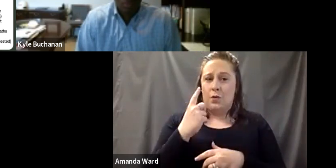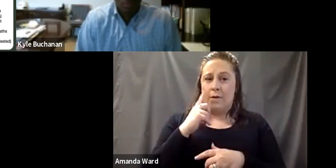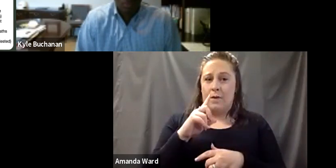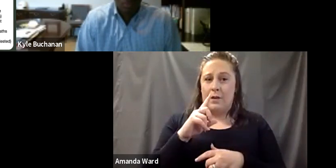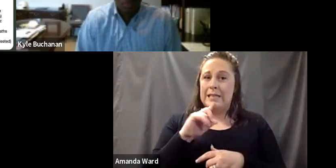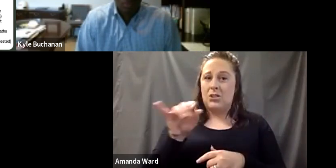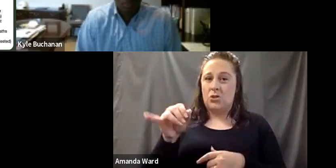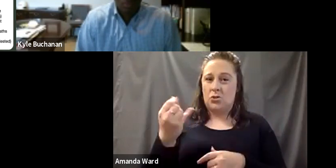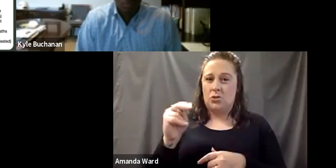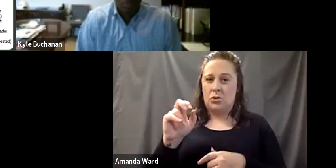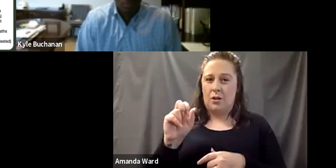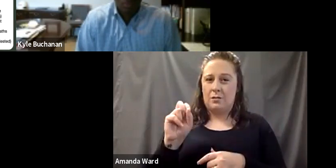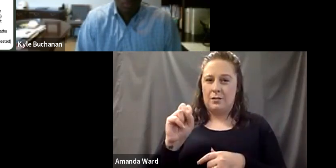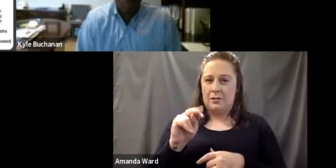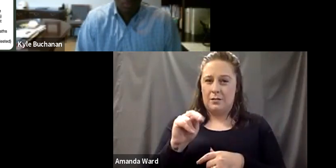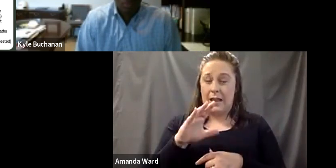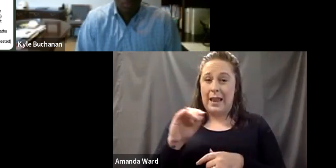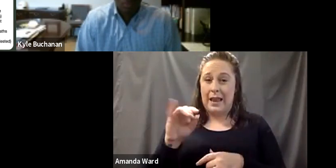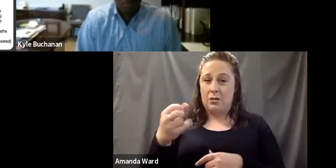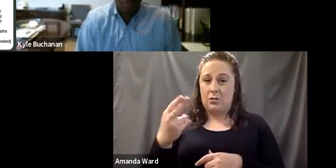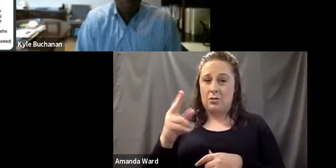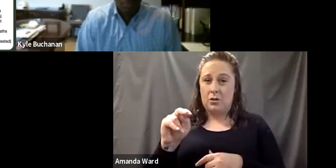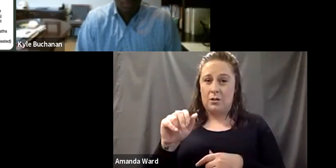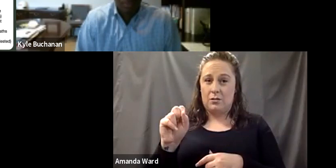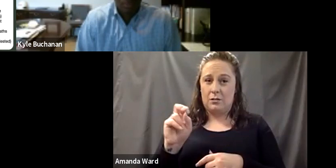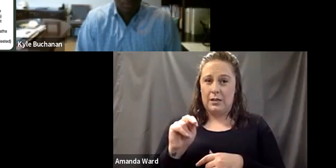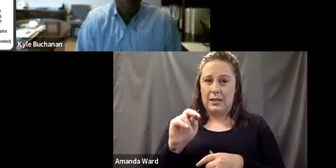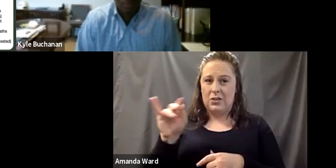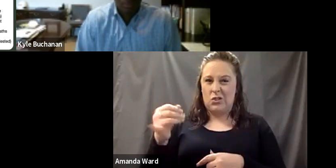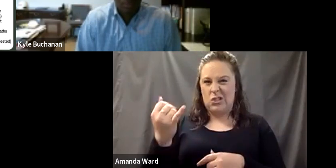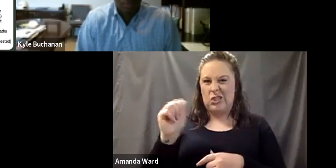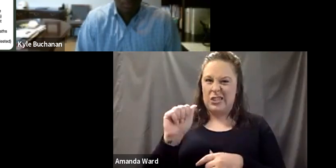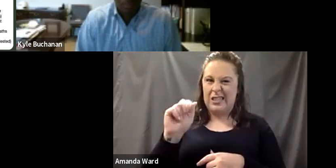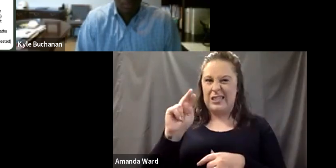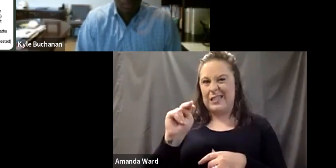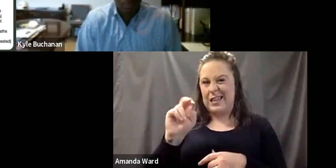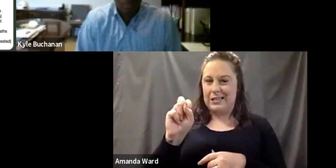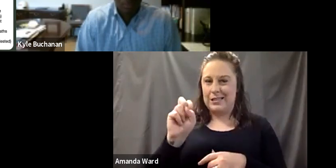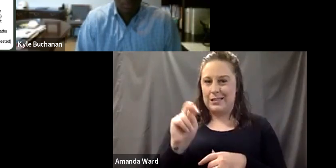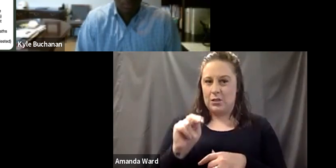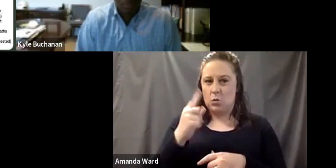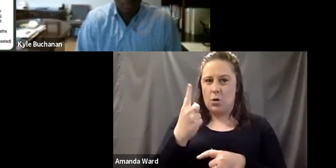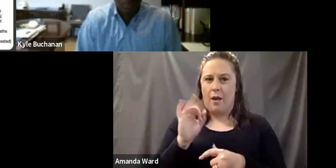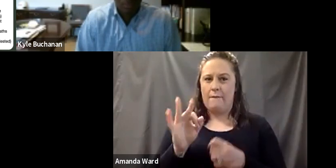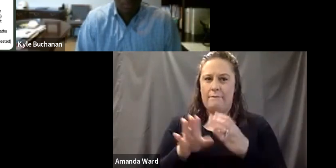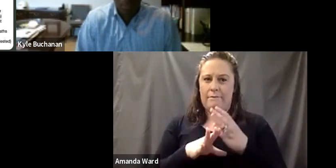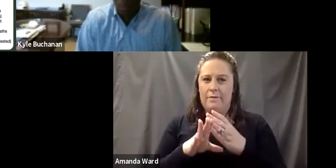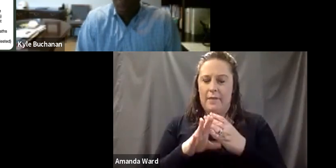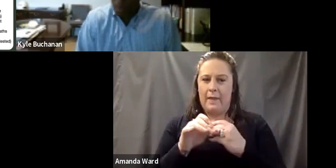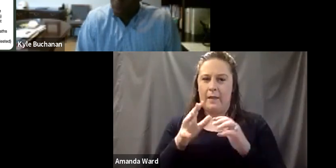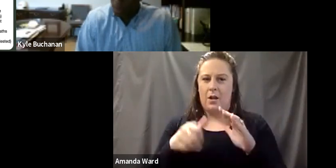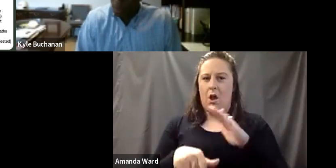is the Johnson & Johnson vaccine. And you might also hear this called Janssen, because Janssen is one of the makers, one of the subsidiaries of Johnson &